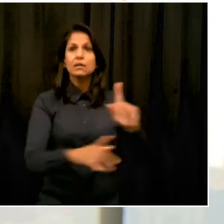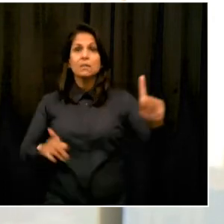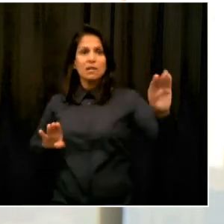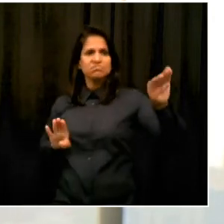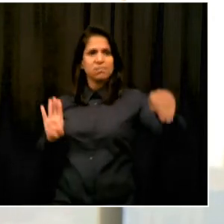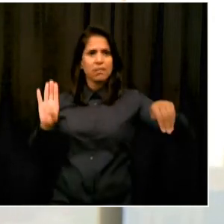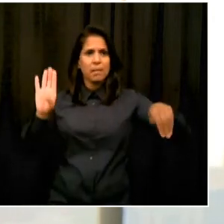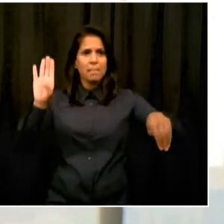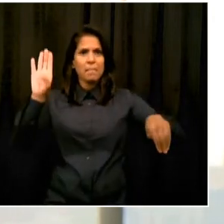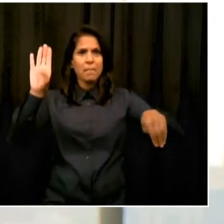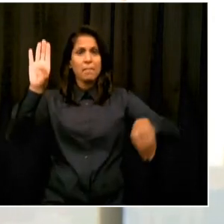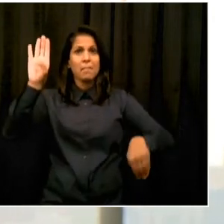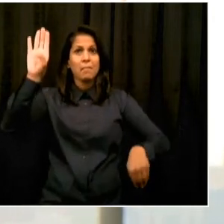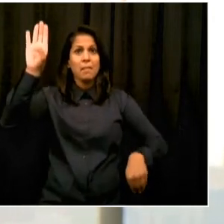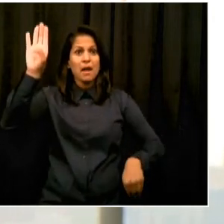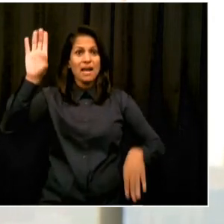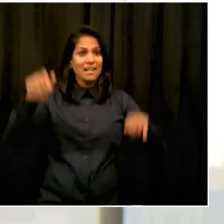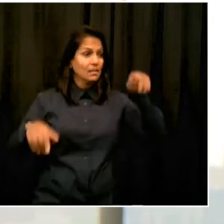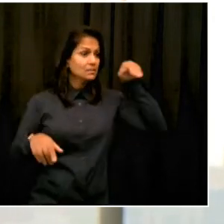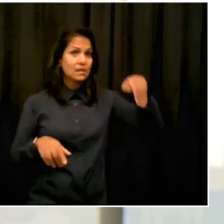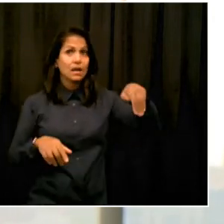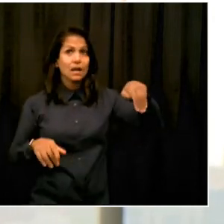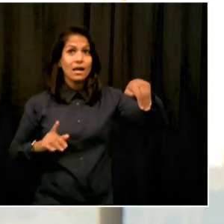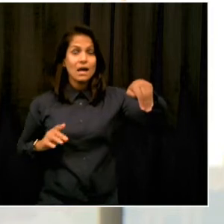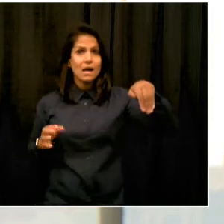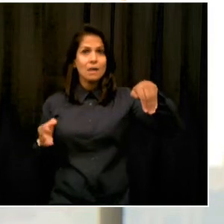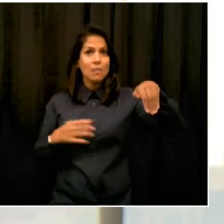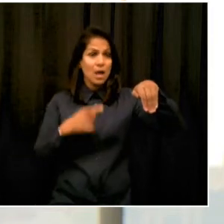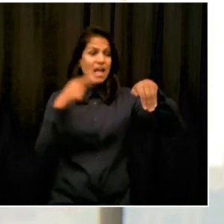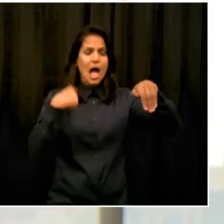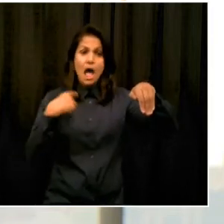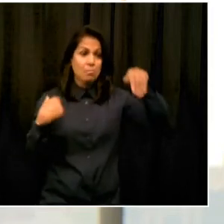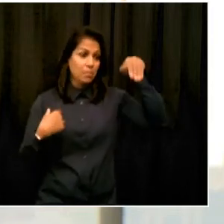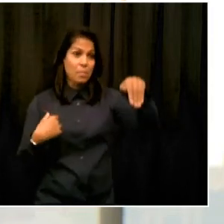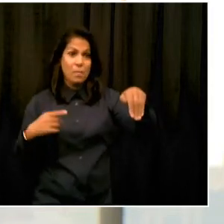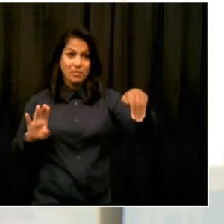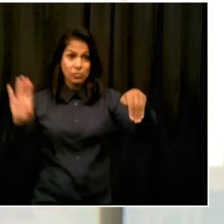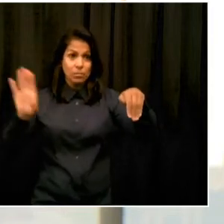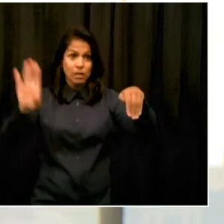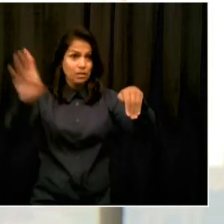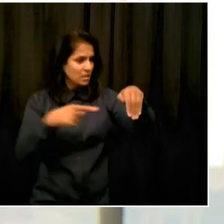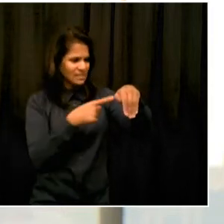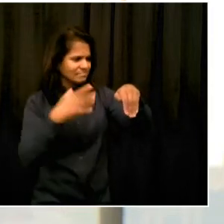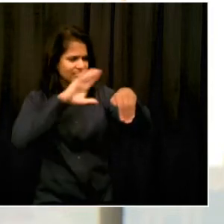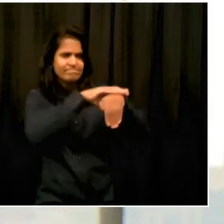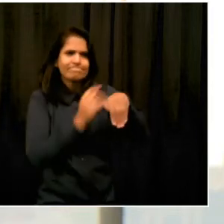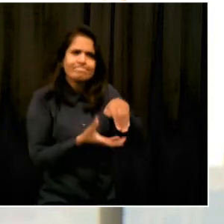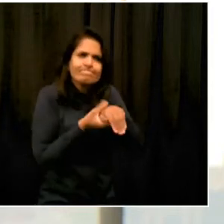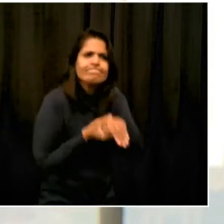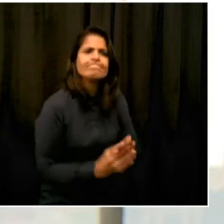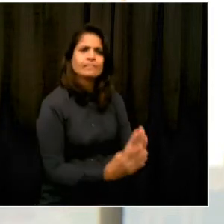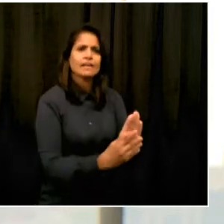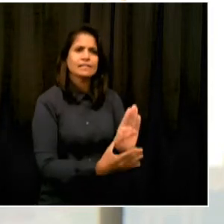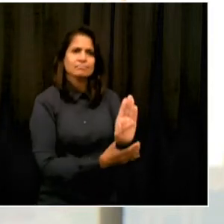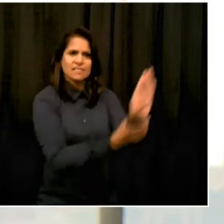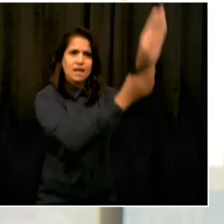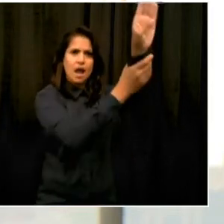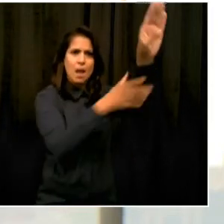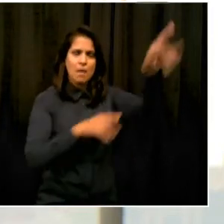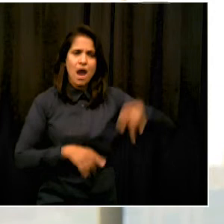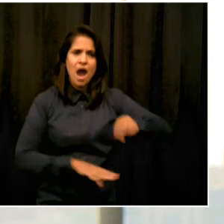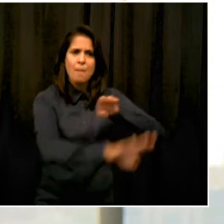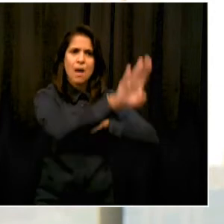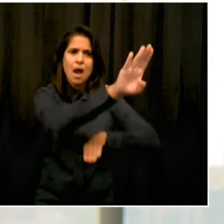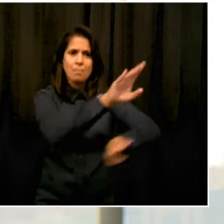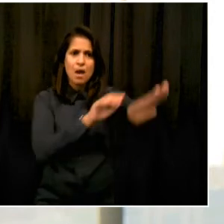up. So I predict to you today that not only will New York City get back up, but New